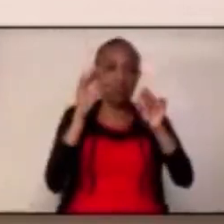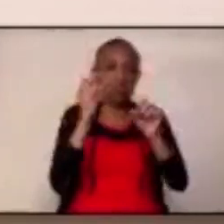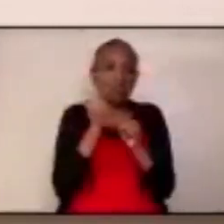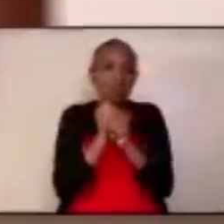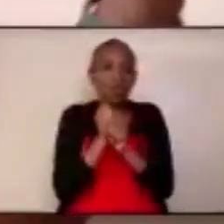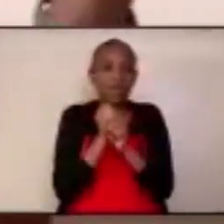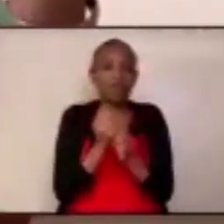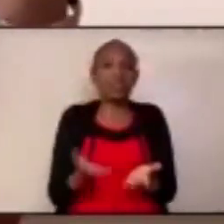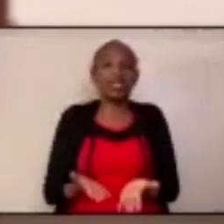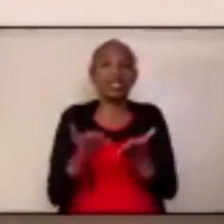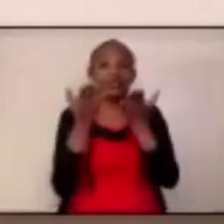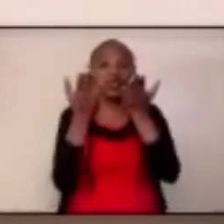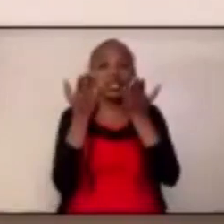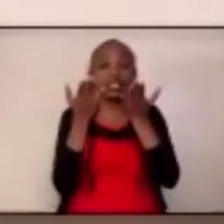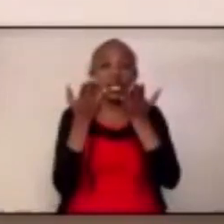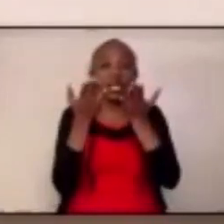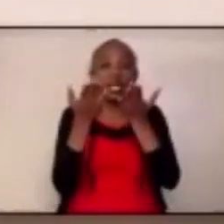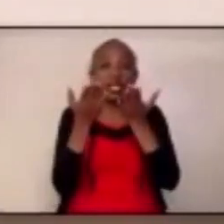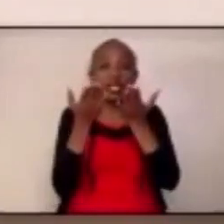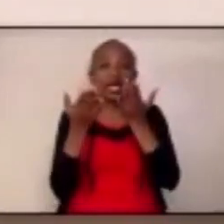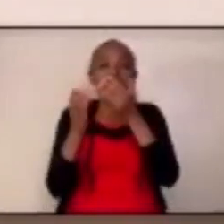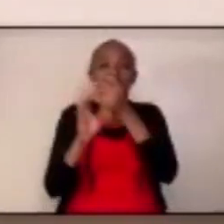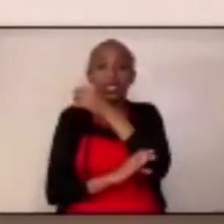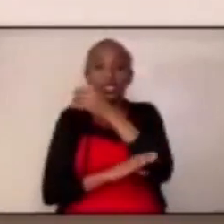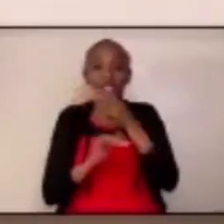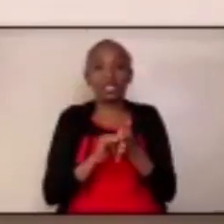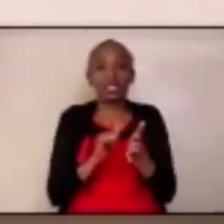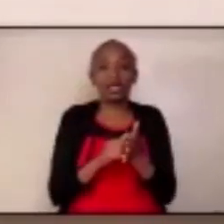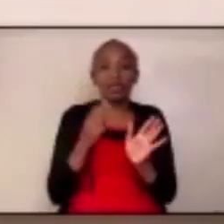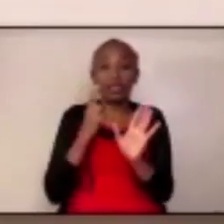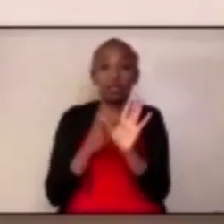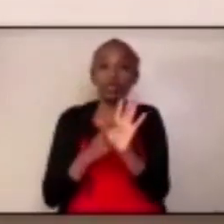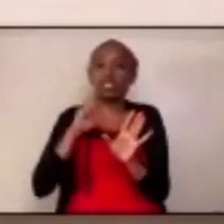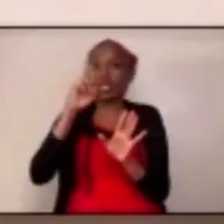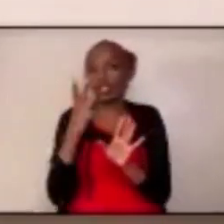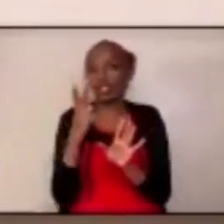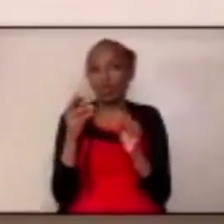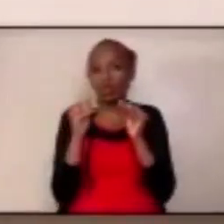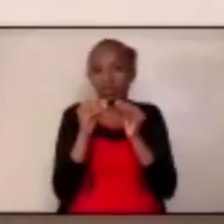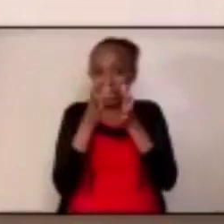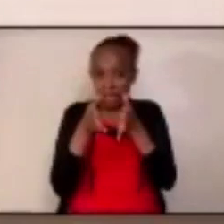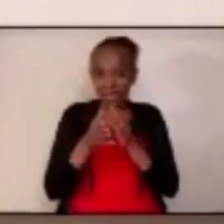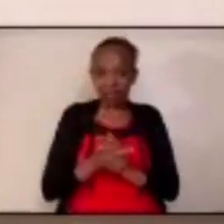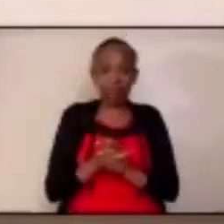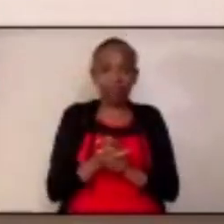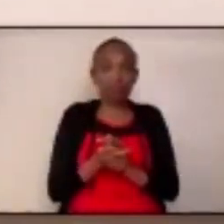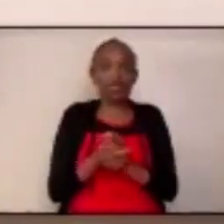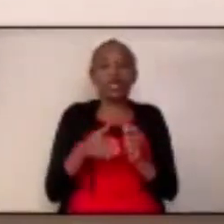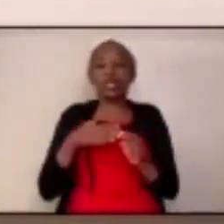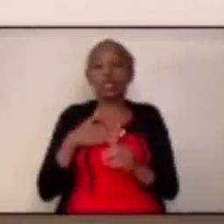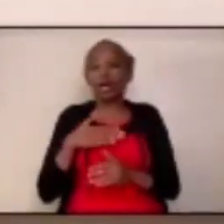actually increasing the number of countries that are participating in the second edition of this AFROMEDI. And it is